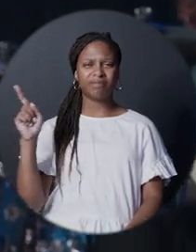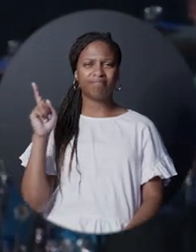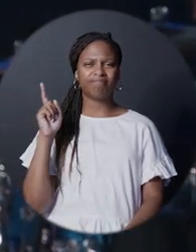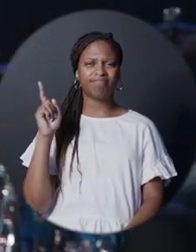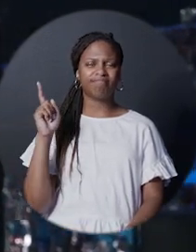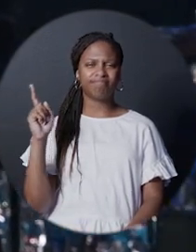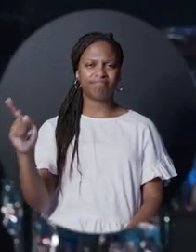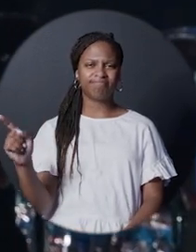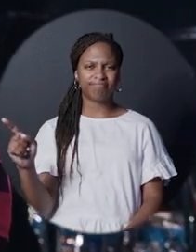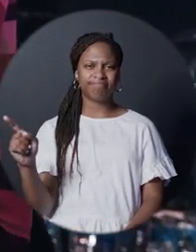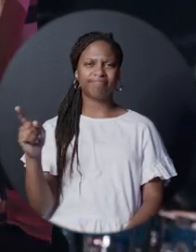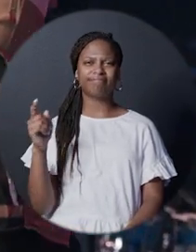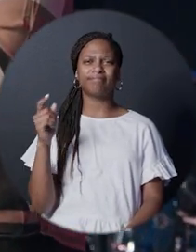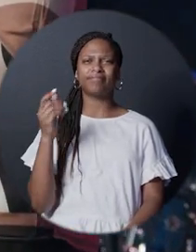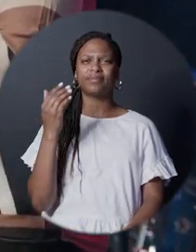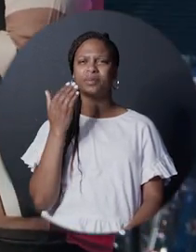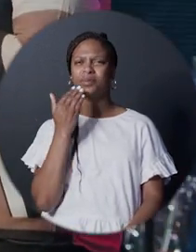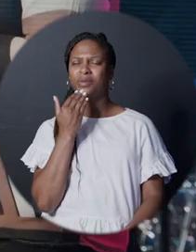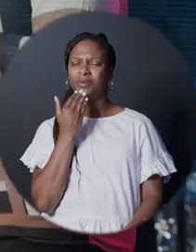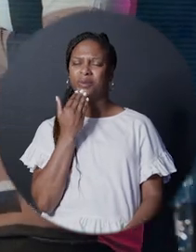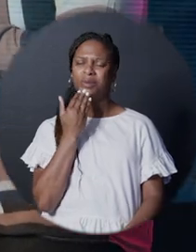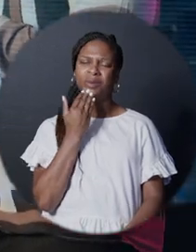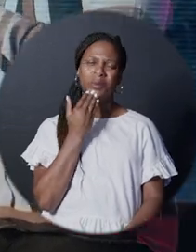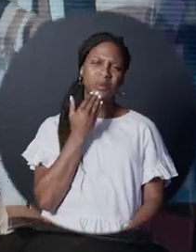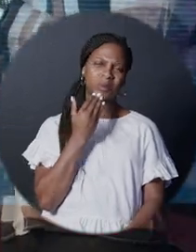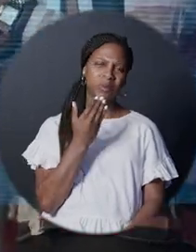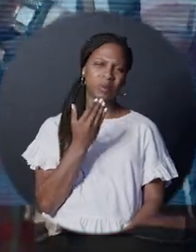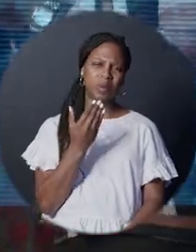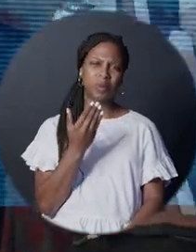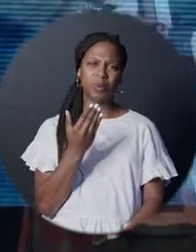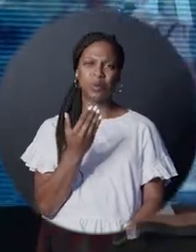Lord, been so good, you've been